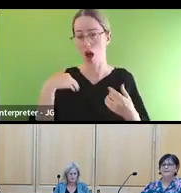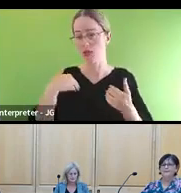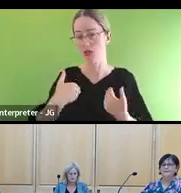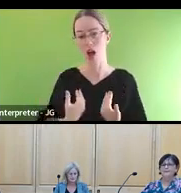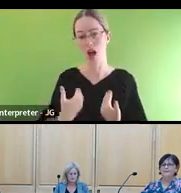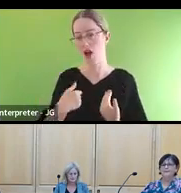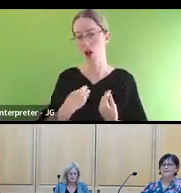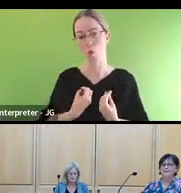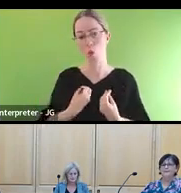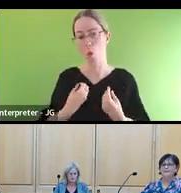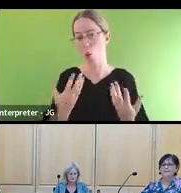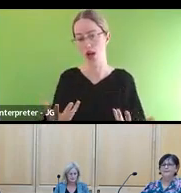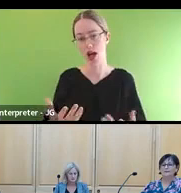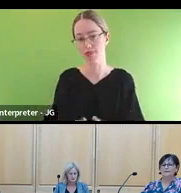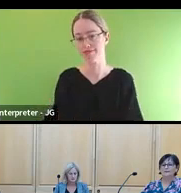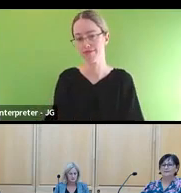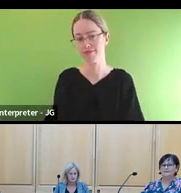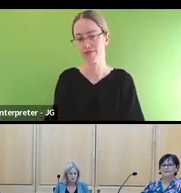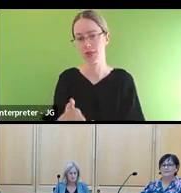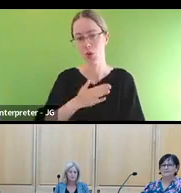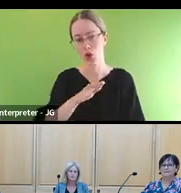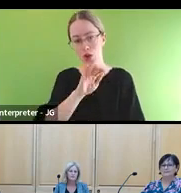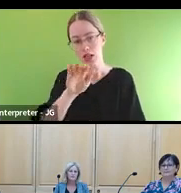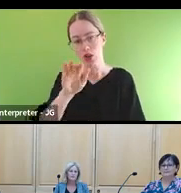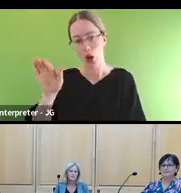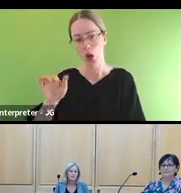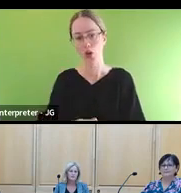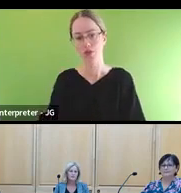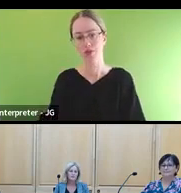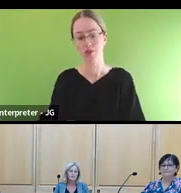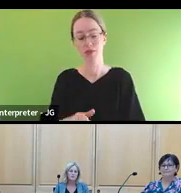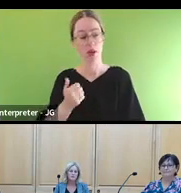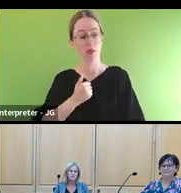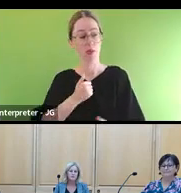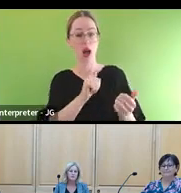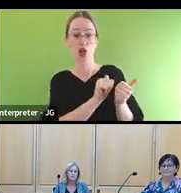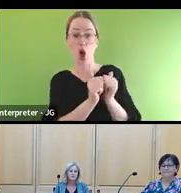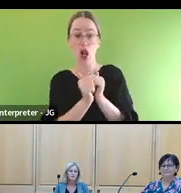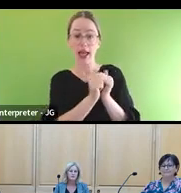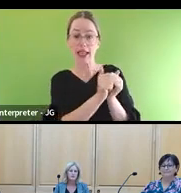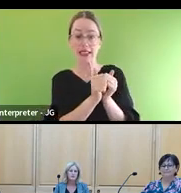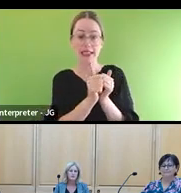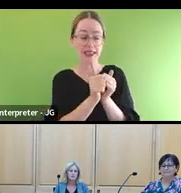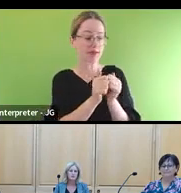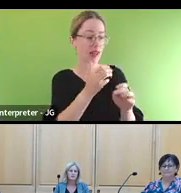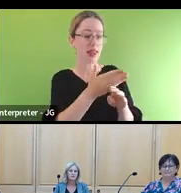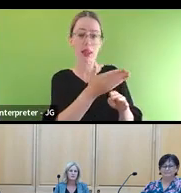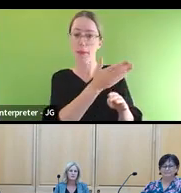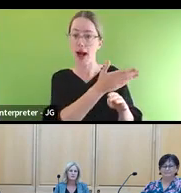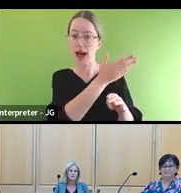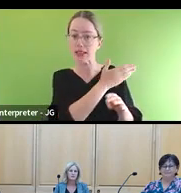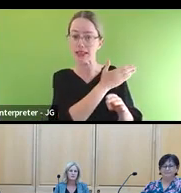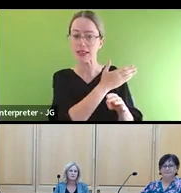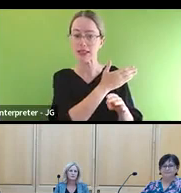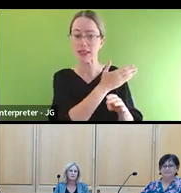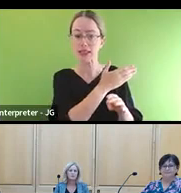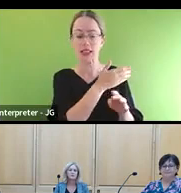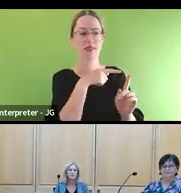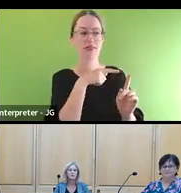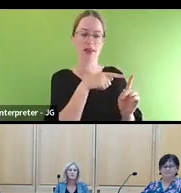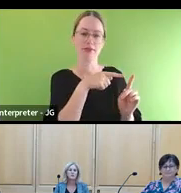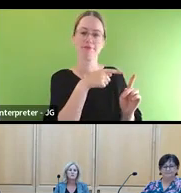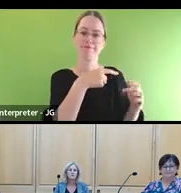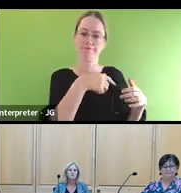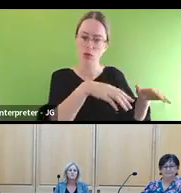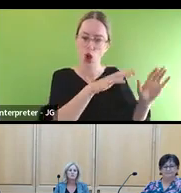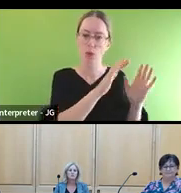worn out. And I'd also like you to know that many of my colleagues in the past who've gone on, and